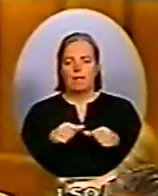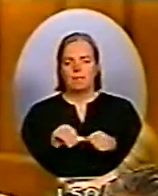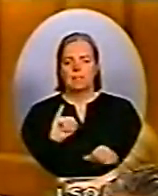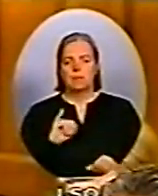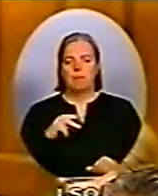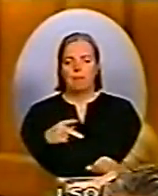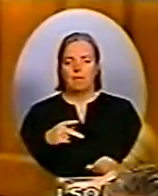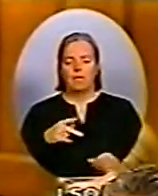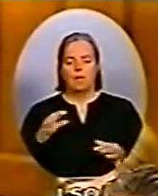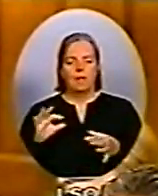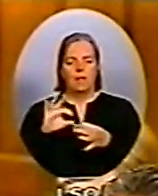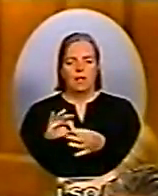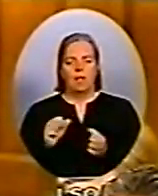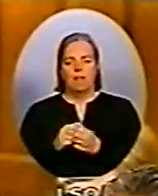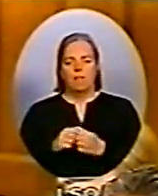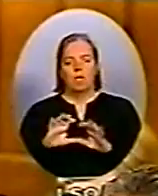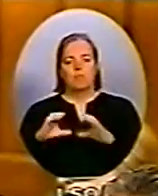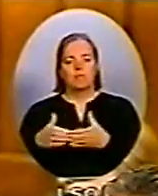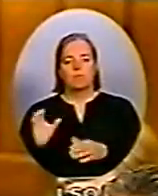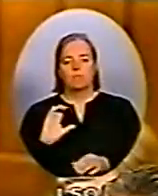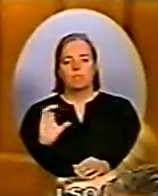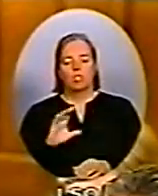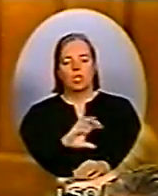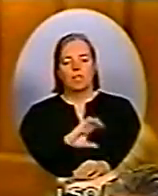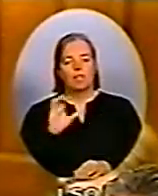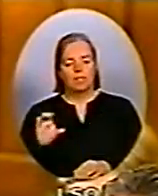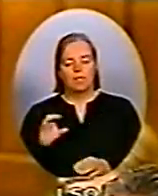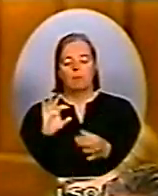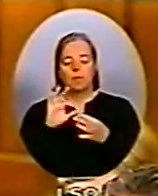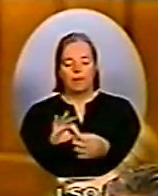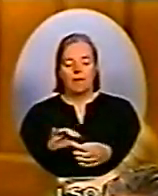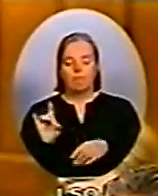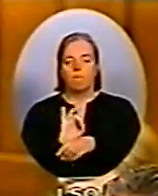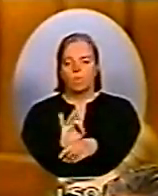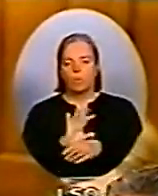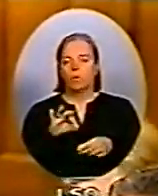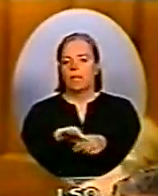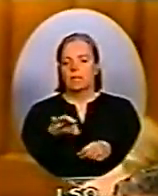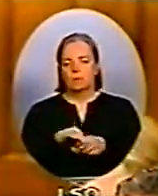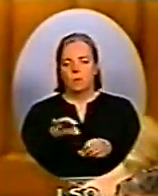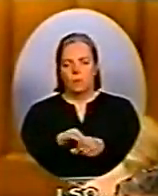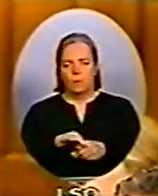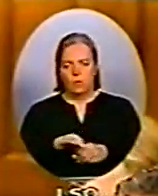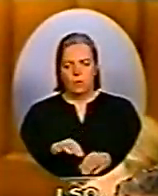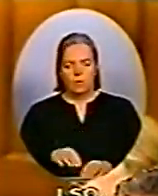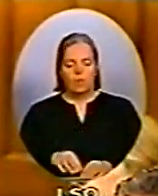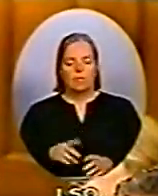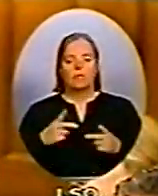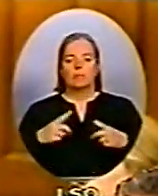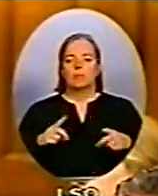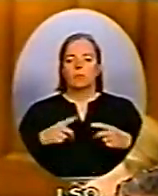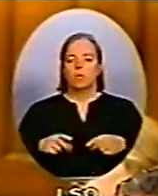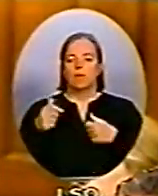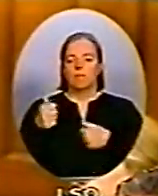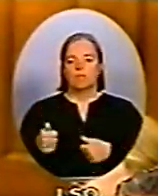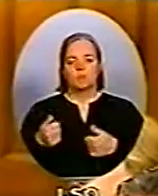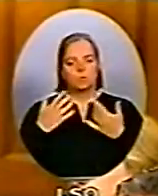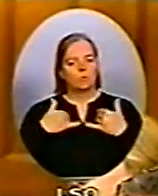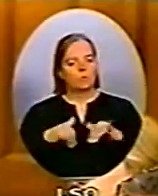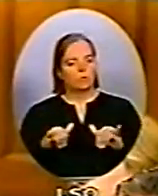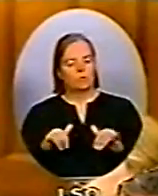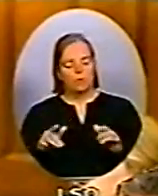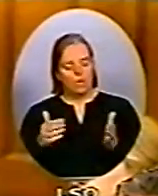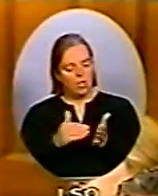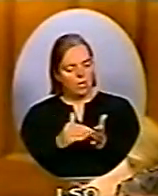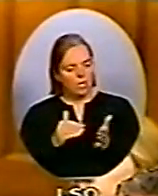emphatically. But what I can also say is that this member continues to do what the Chief Electoral Officer has suggested that he should not do. The Chief Electoral Officer